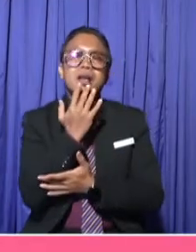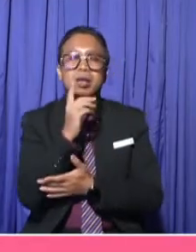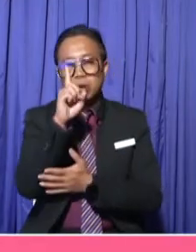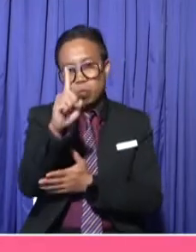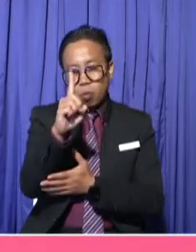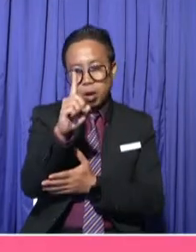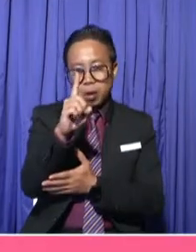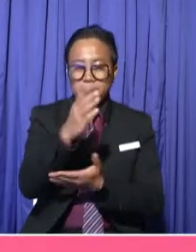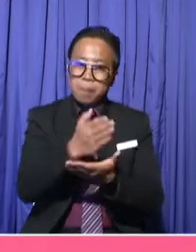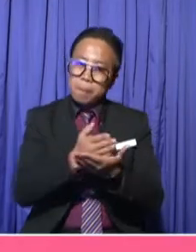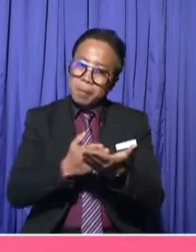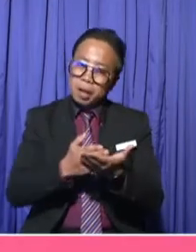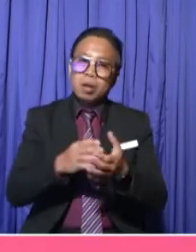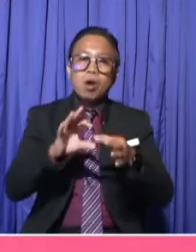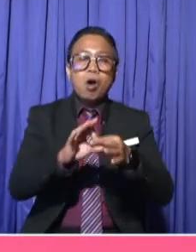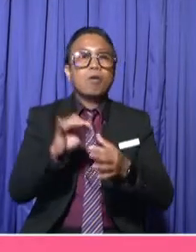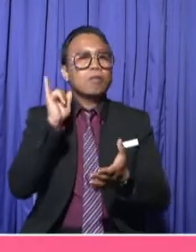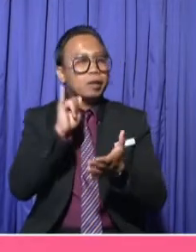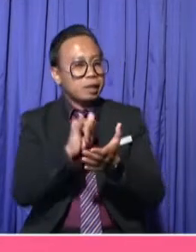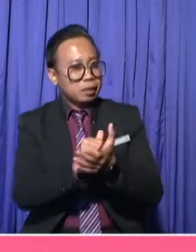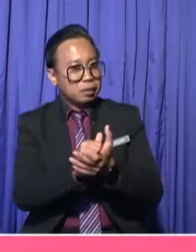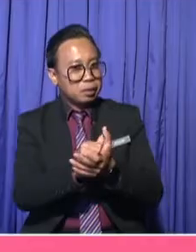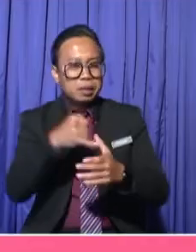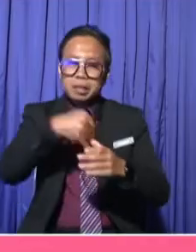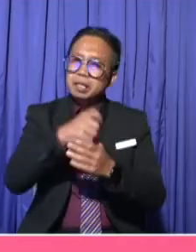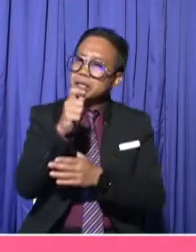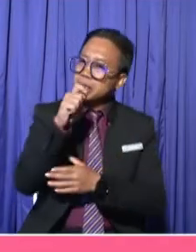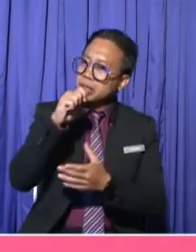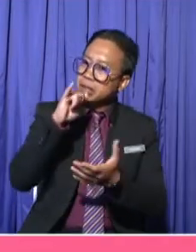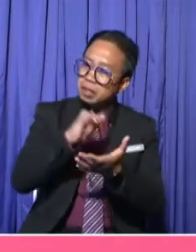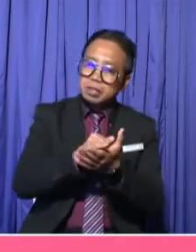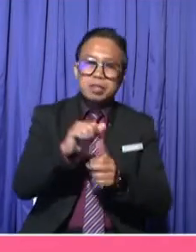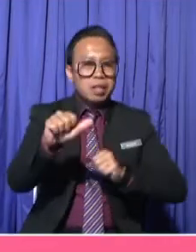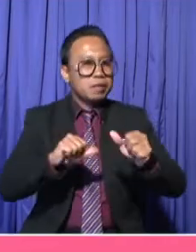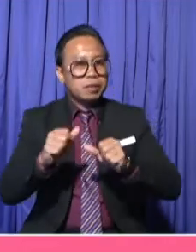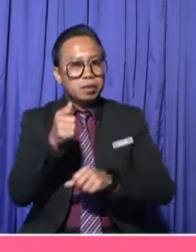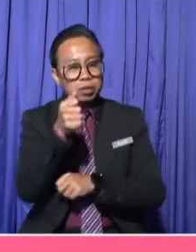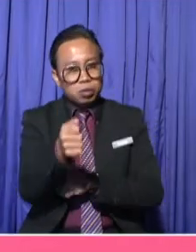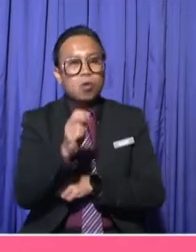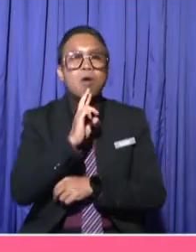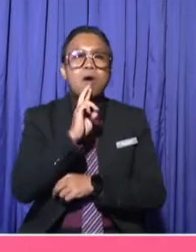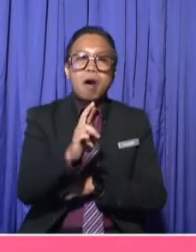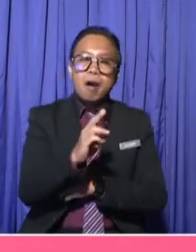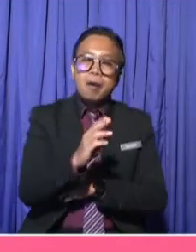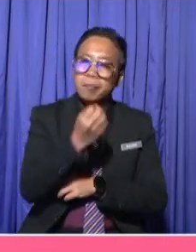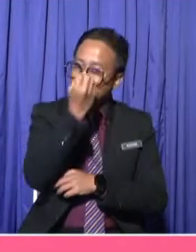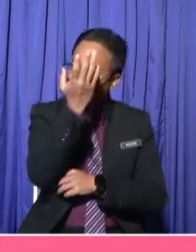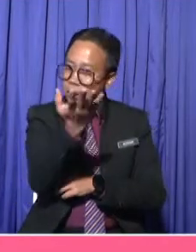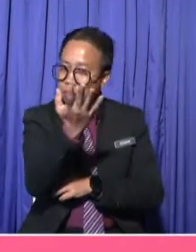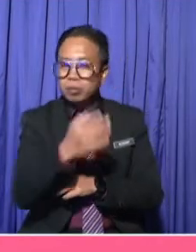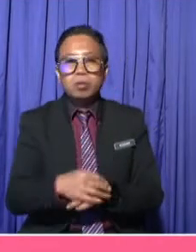one part of it. In this activity, you are being introduced